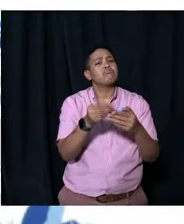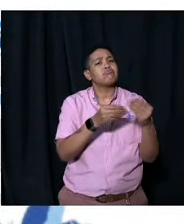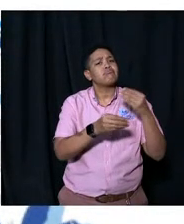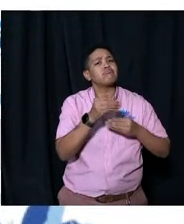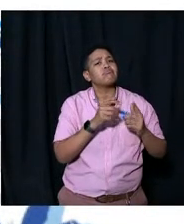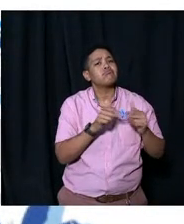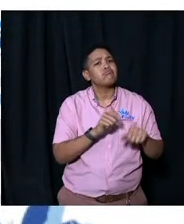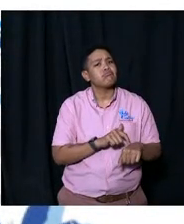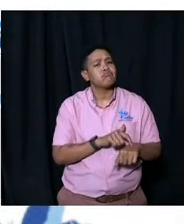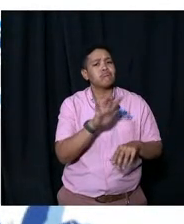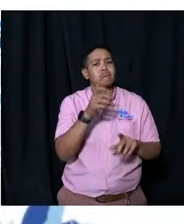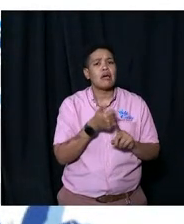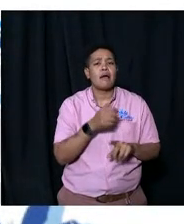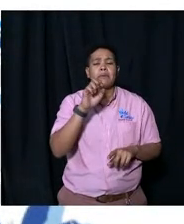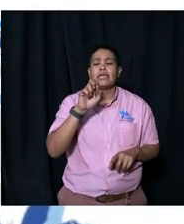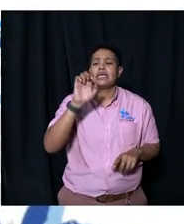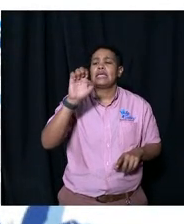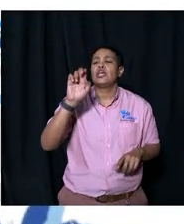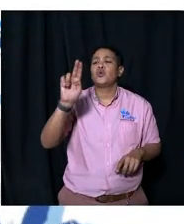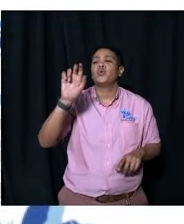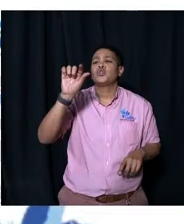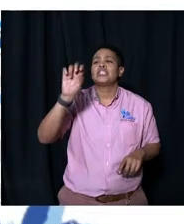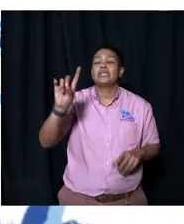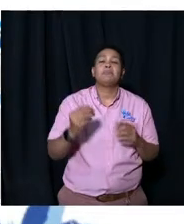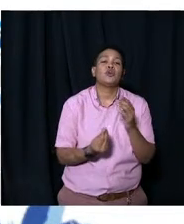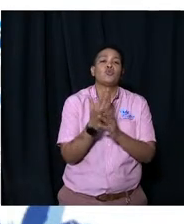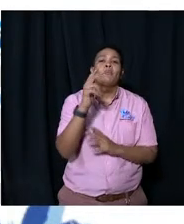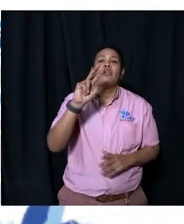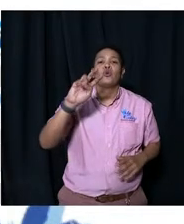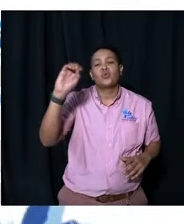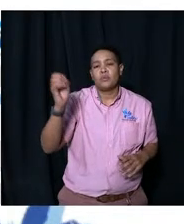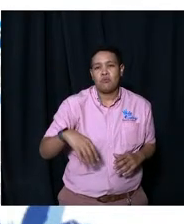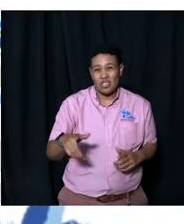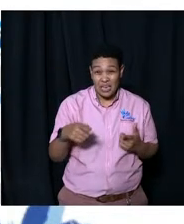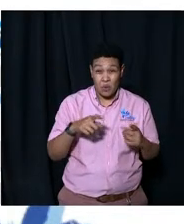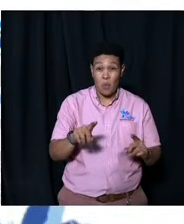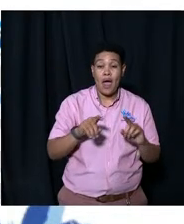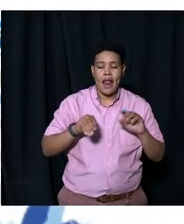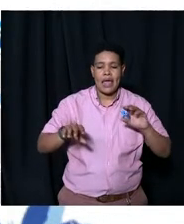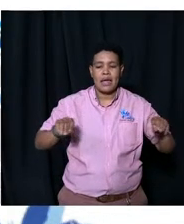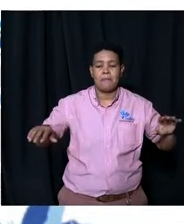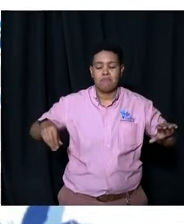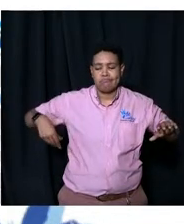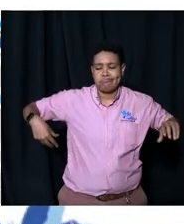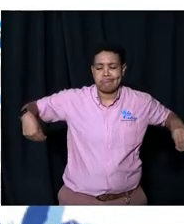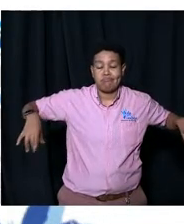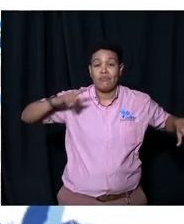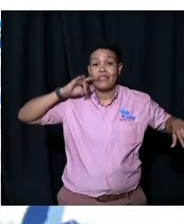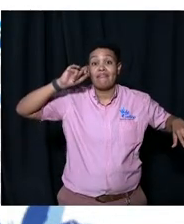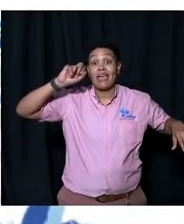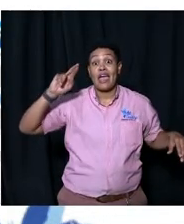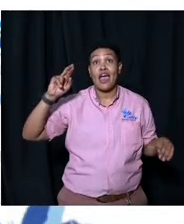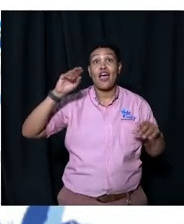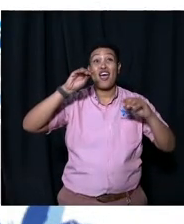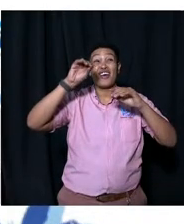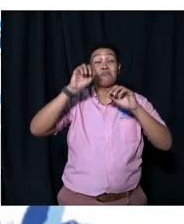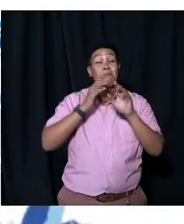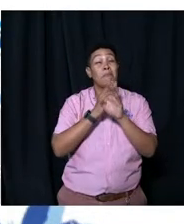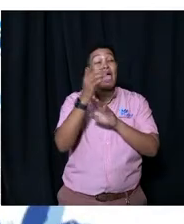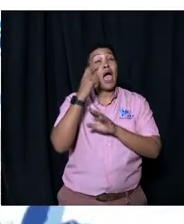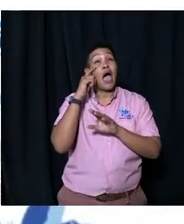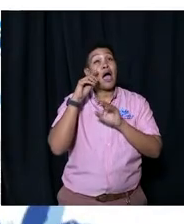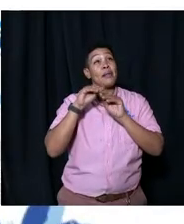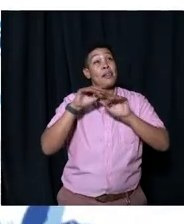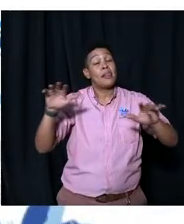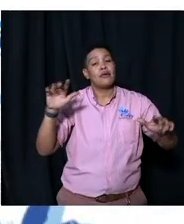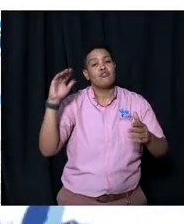and 2017, the EU's GDP grew by 32%. While emissions of the main air pollutants decreased by 10%.